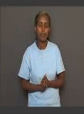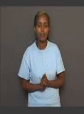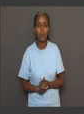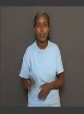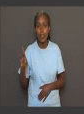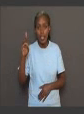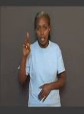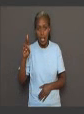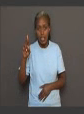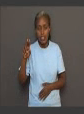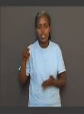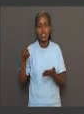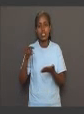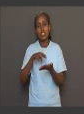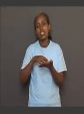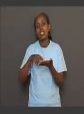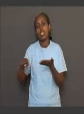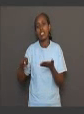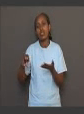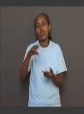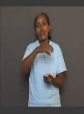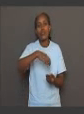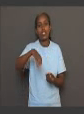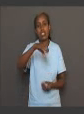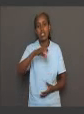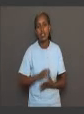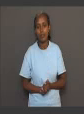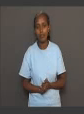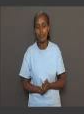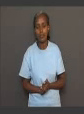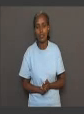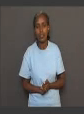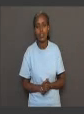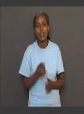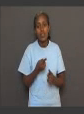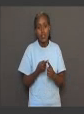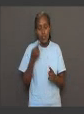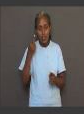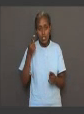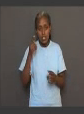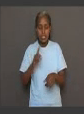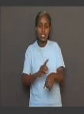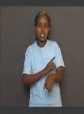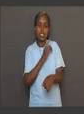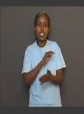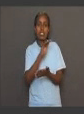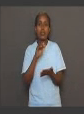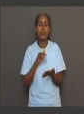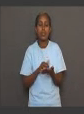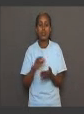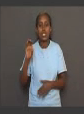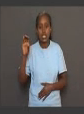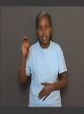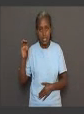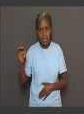R is the radius of the circle, or the distance between